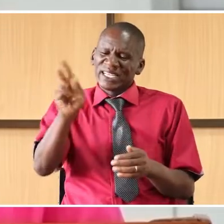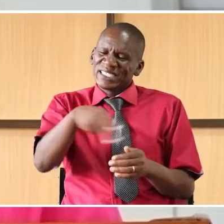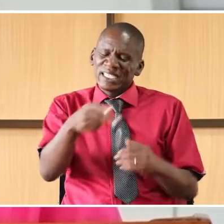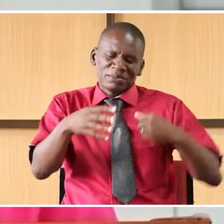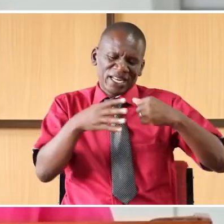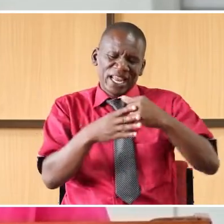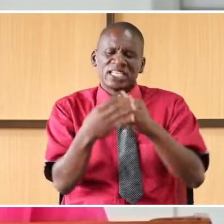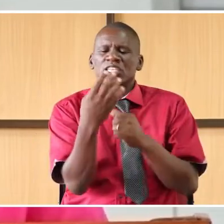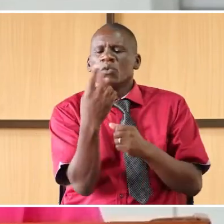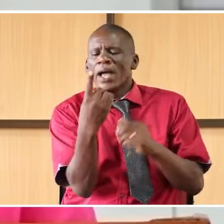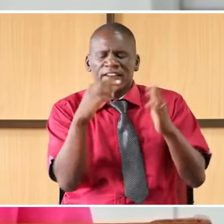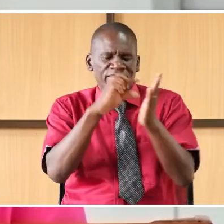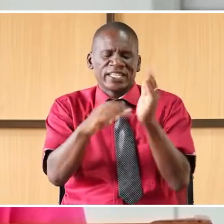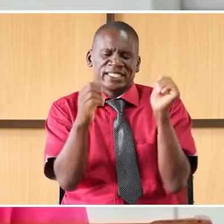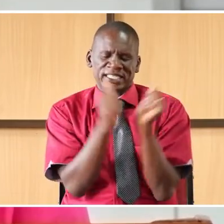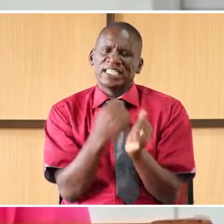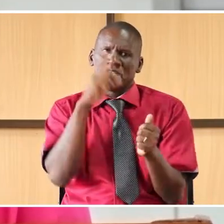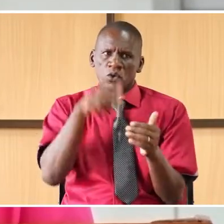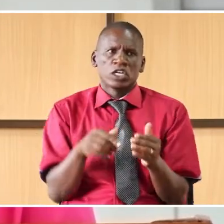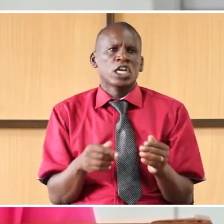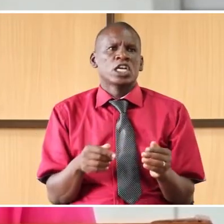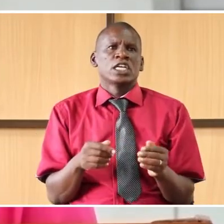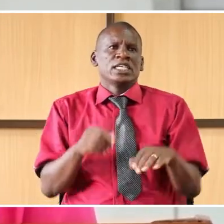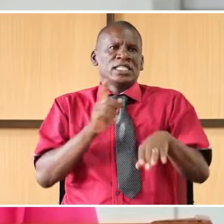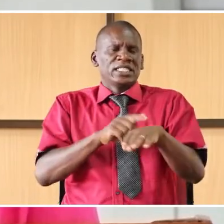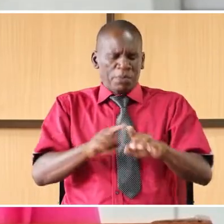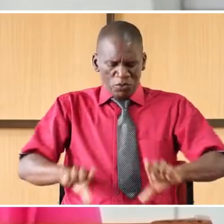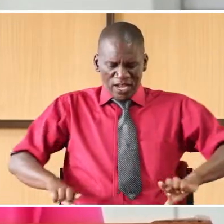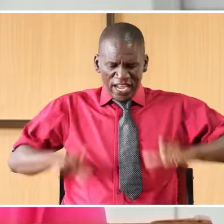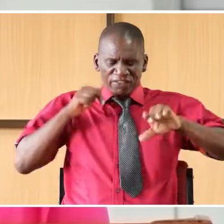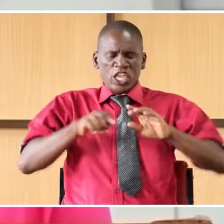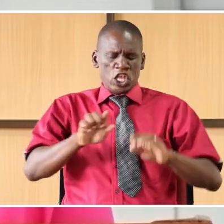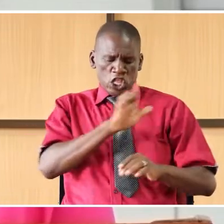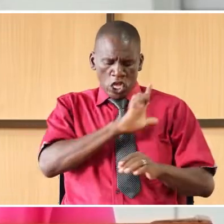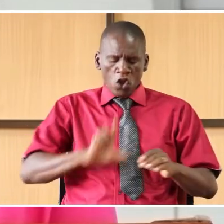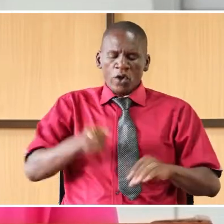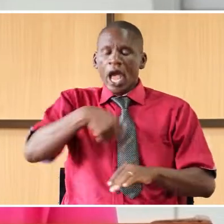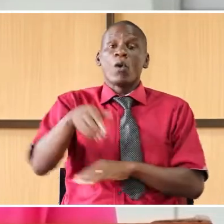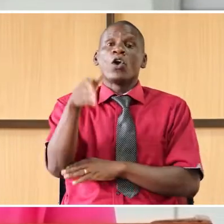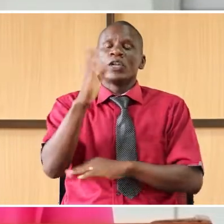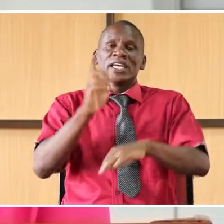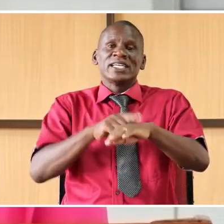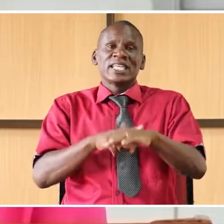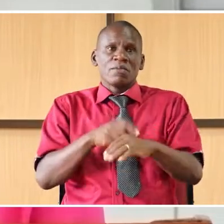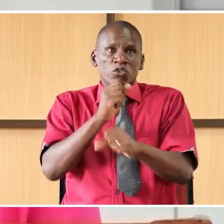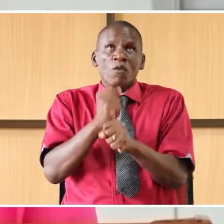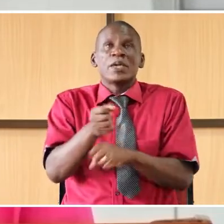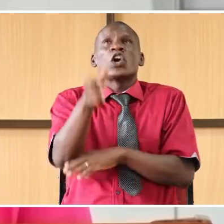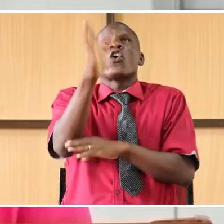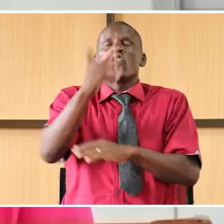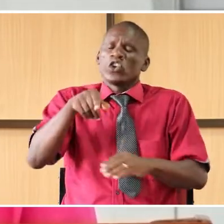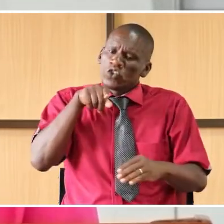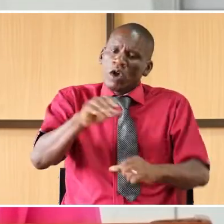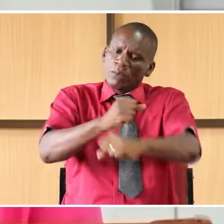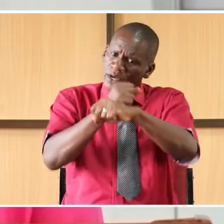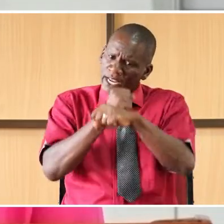Psalms 91, verse 10. It says, when we dwell in the Lord our God, when we make him our